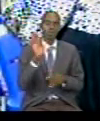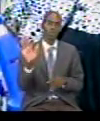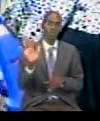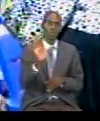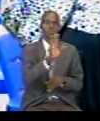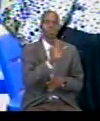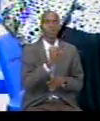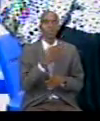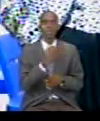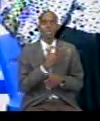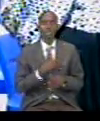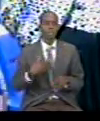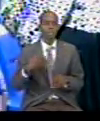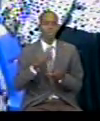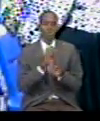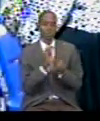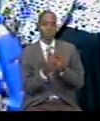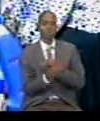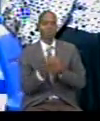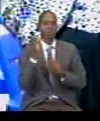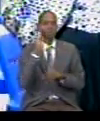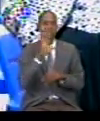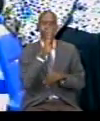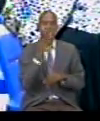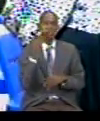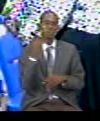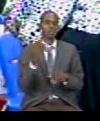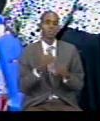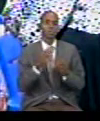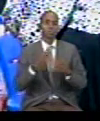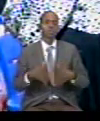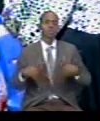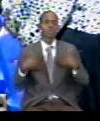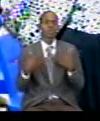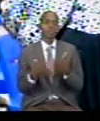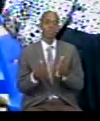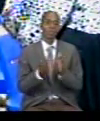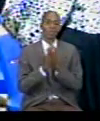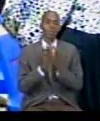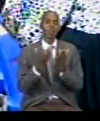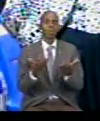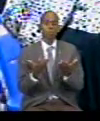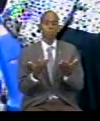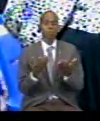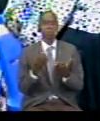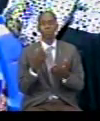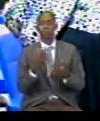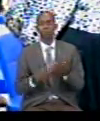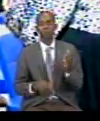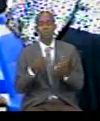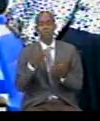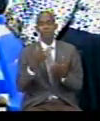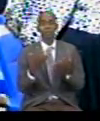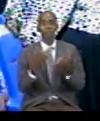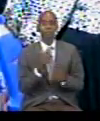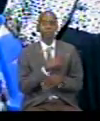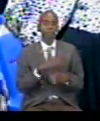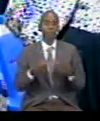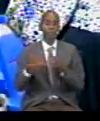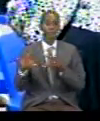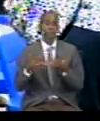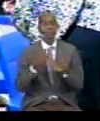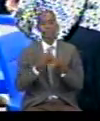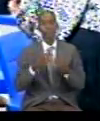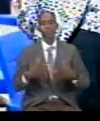Transformation will be seen in your life. Ask what you want God to do for you tonight. The door of heaven is